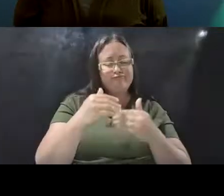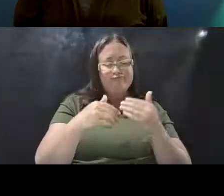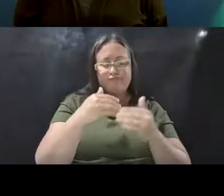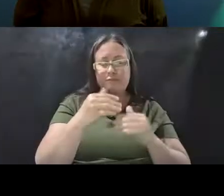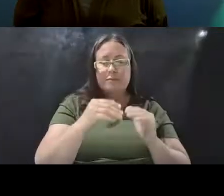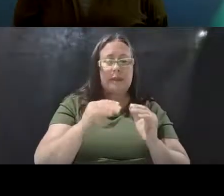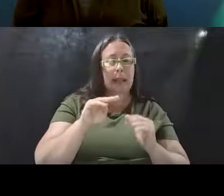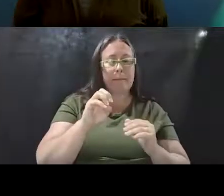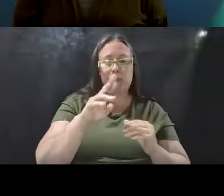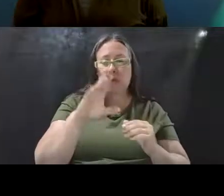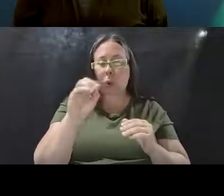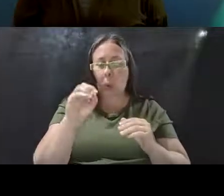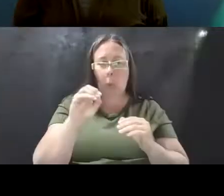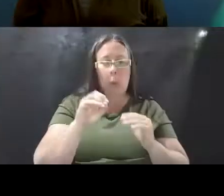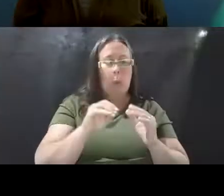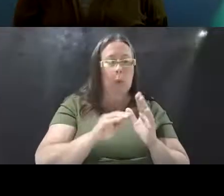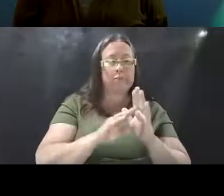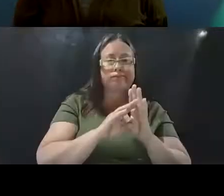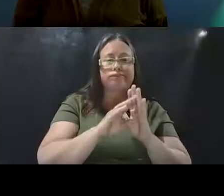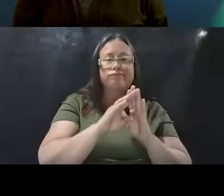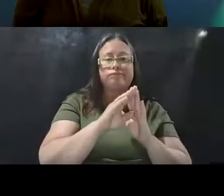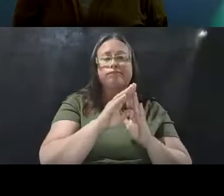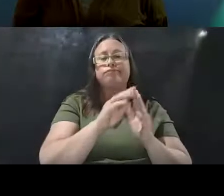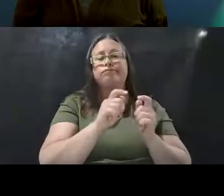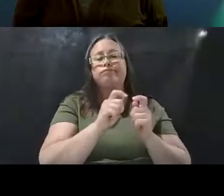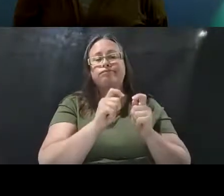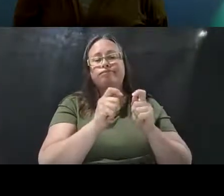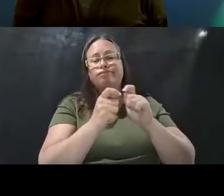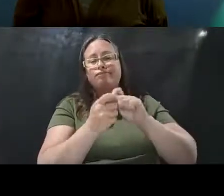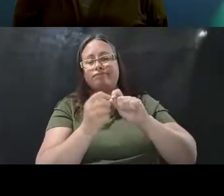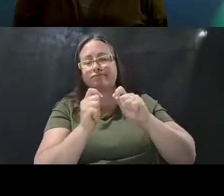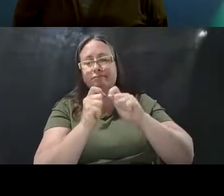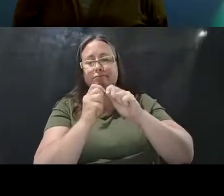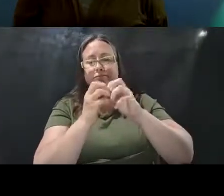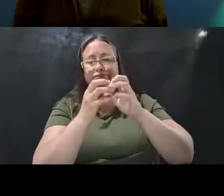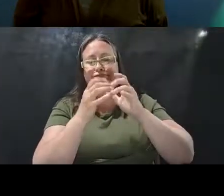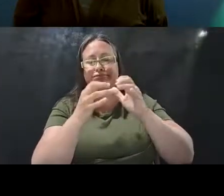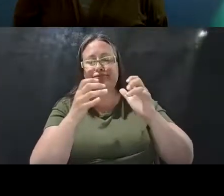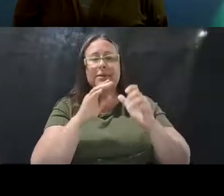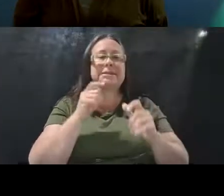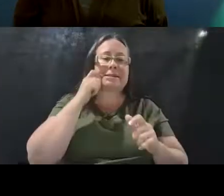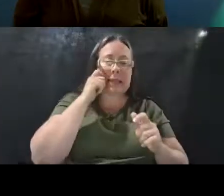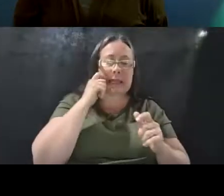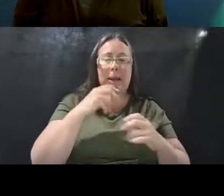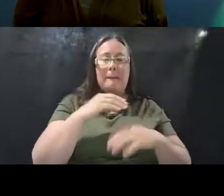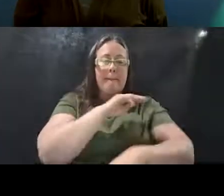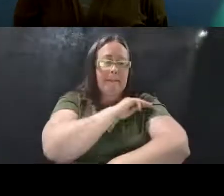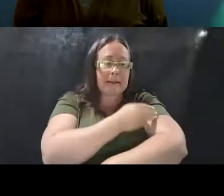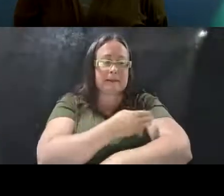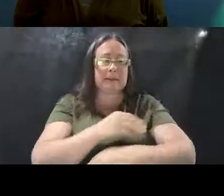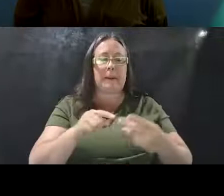to form different lineages, let's say the skin or muscle or bone, you don't want a new